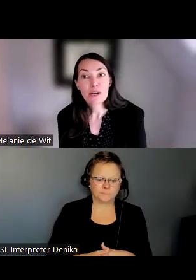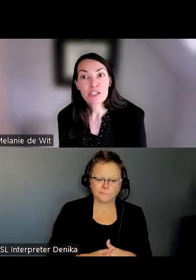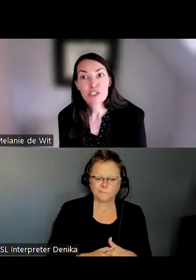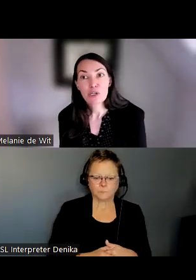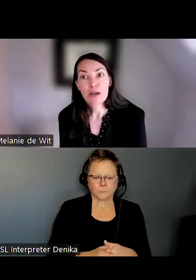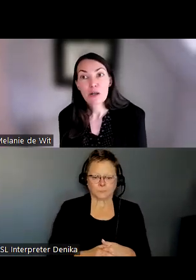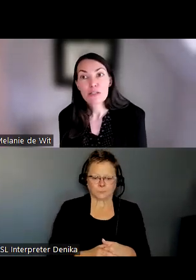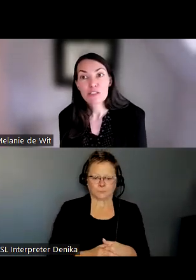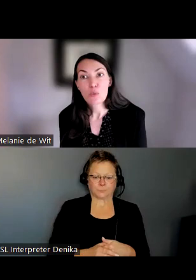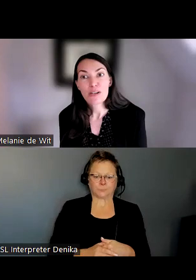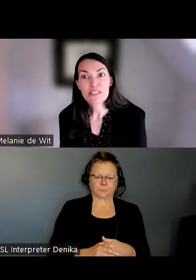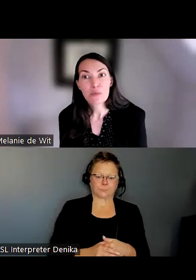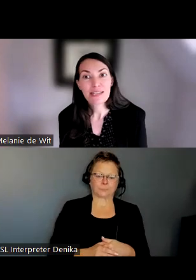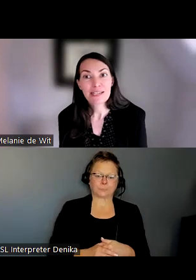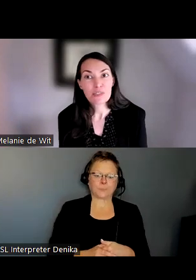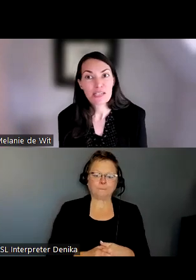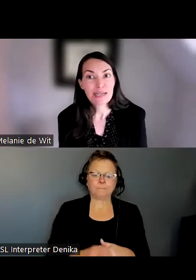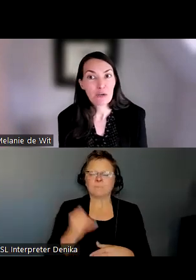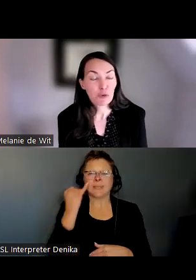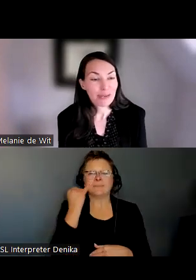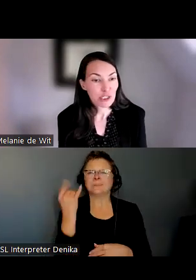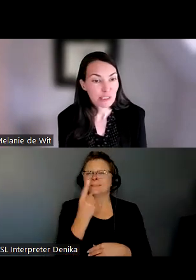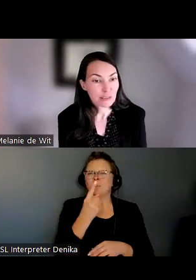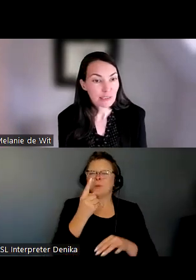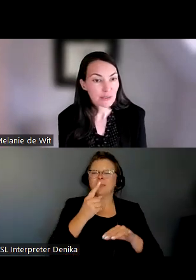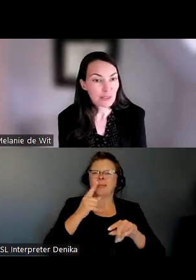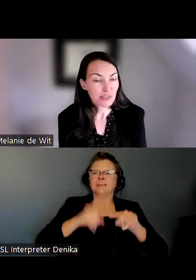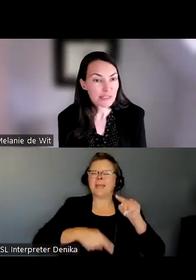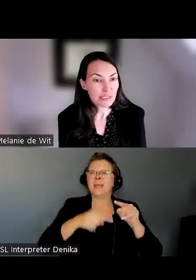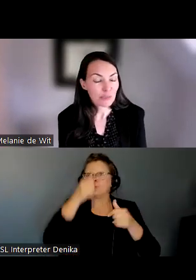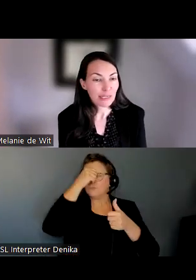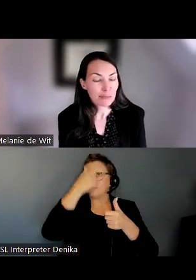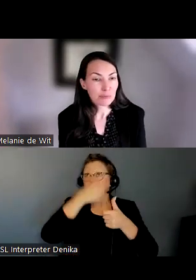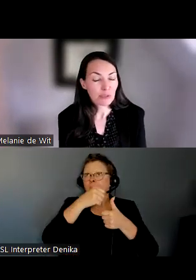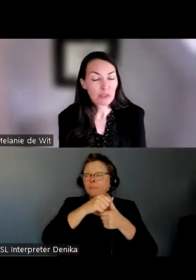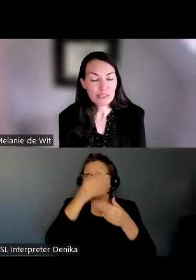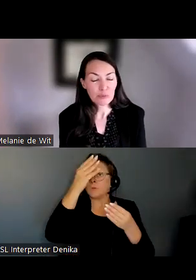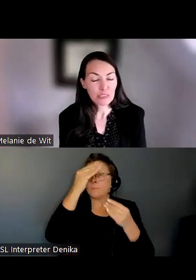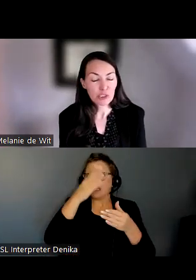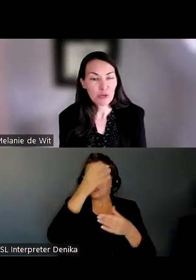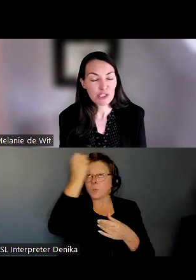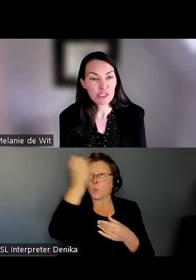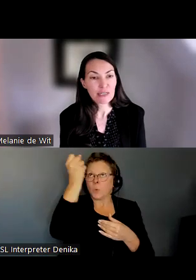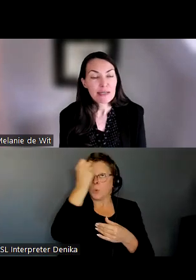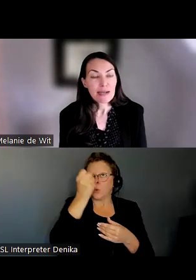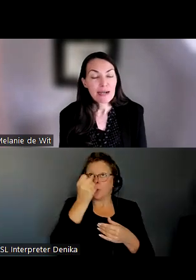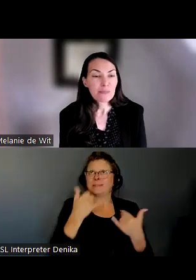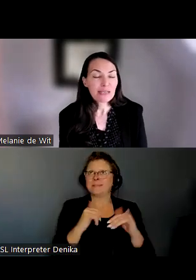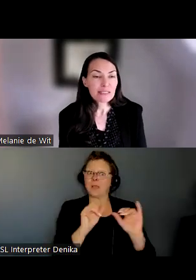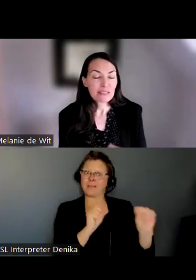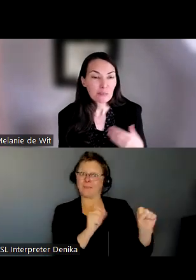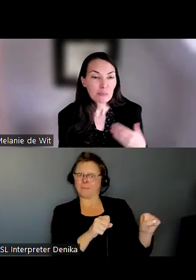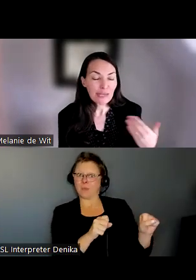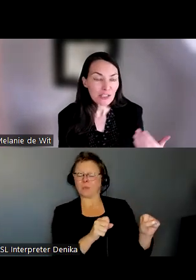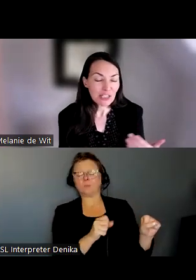Great question, Noelle. So what if someone can't retain information? Could they still be capable? That's a really good question.